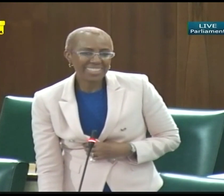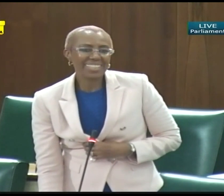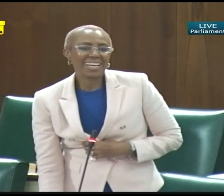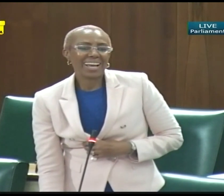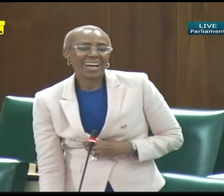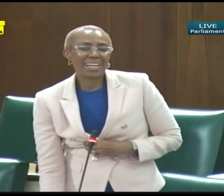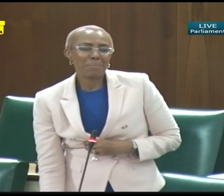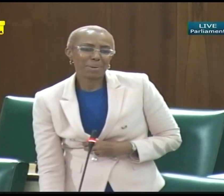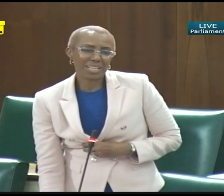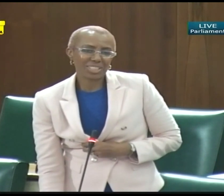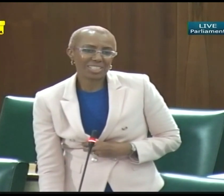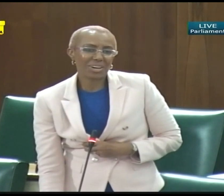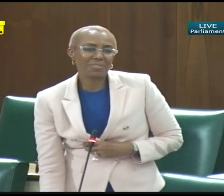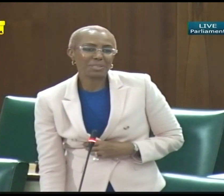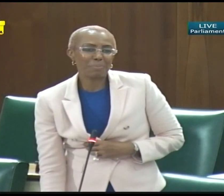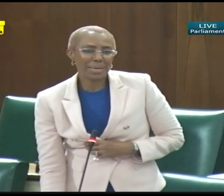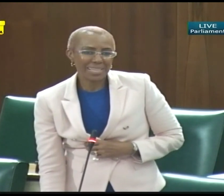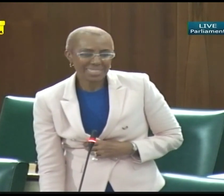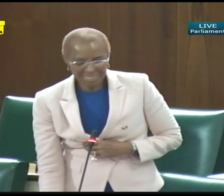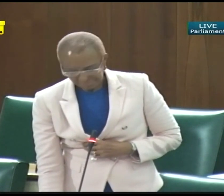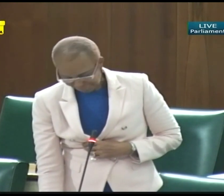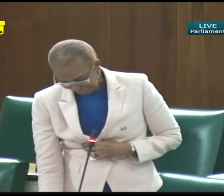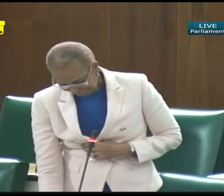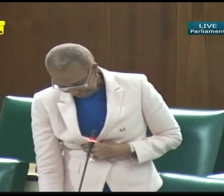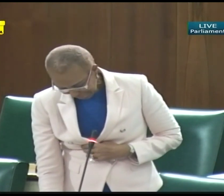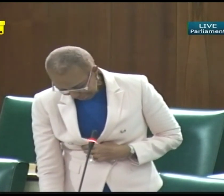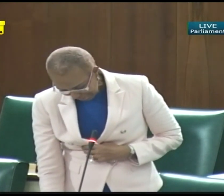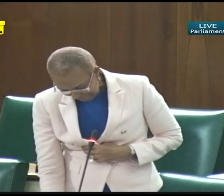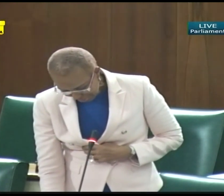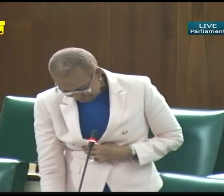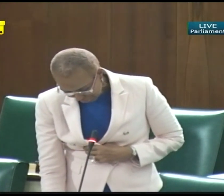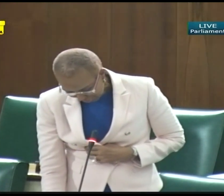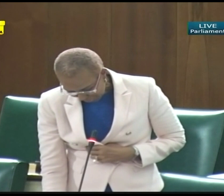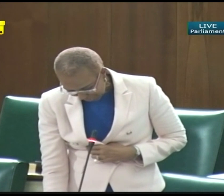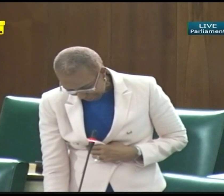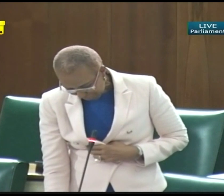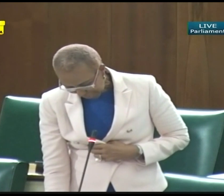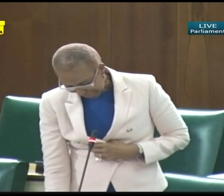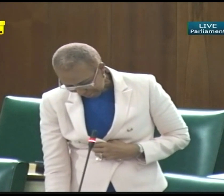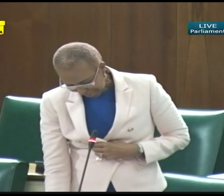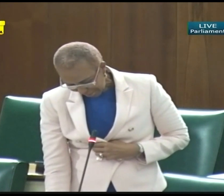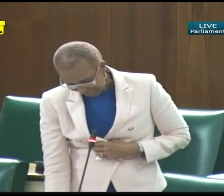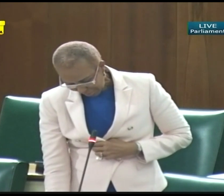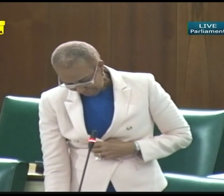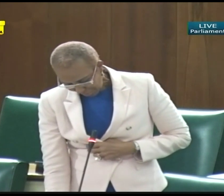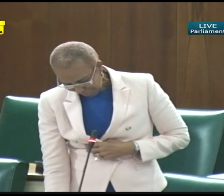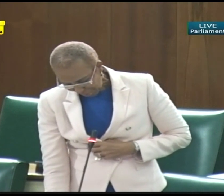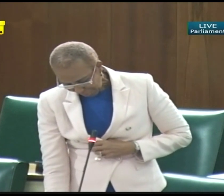talking and impatient of debate. And so while we